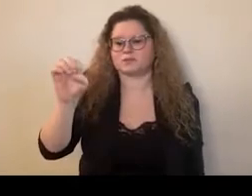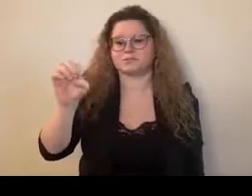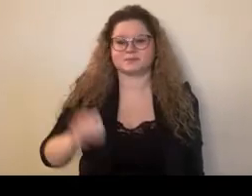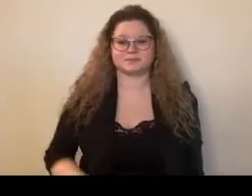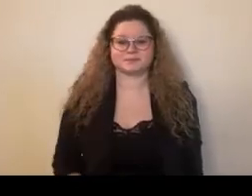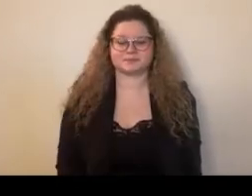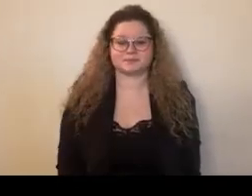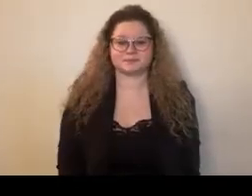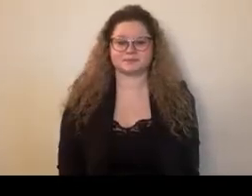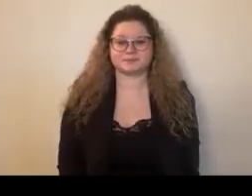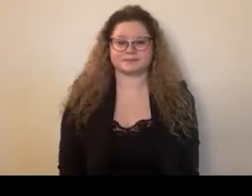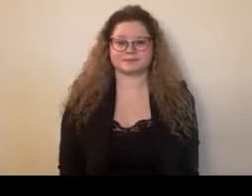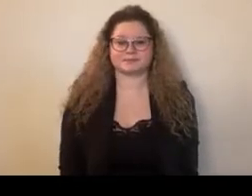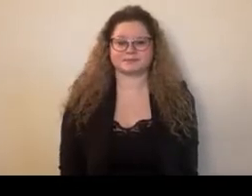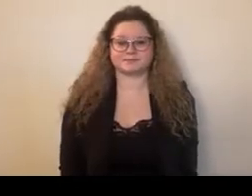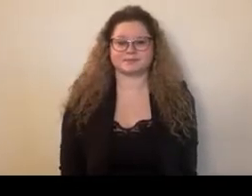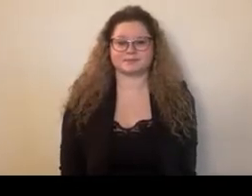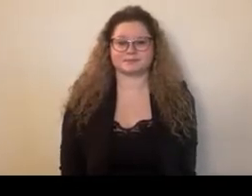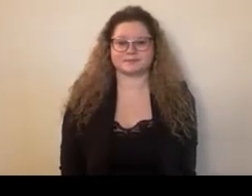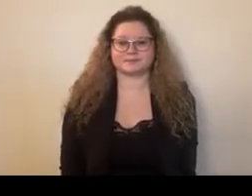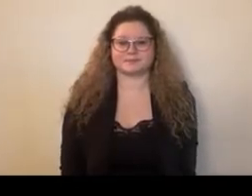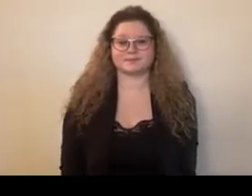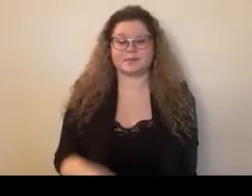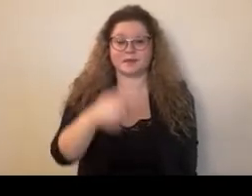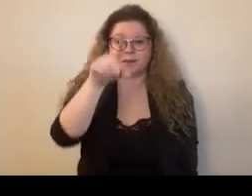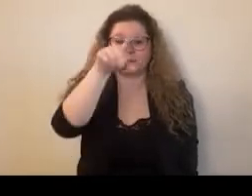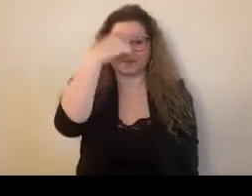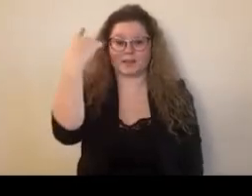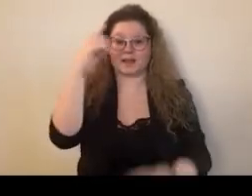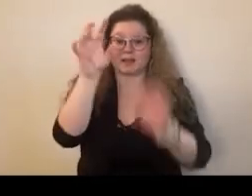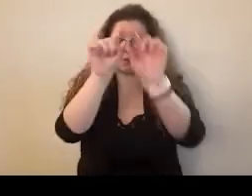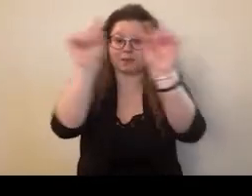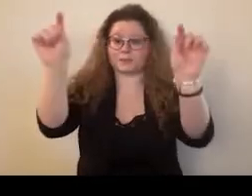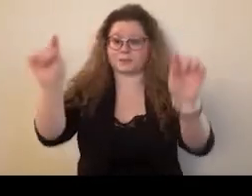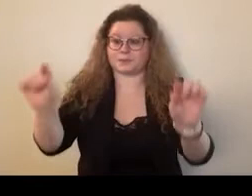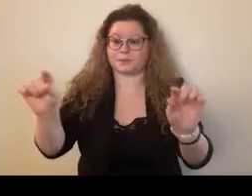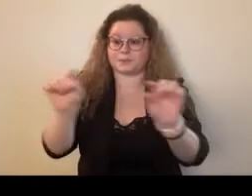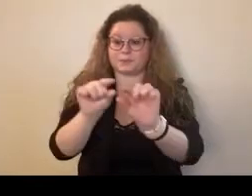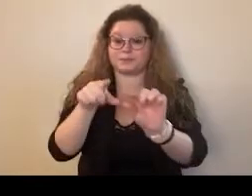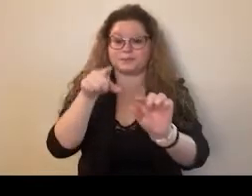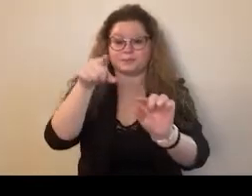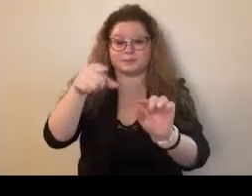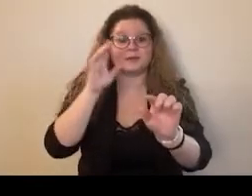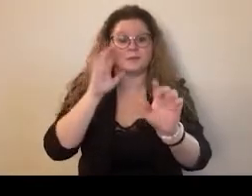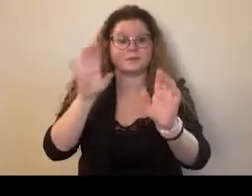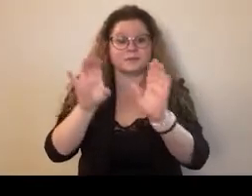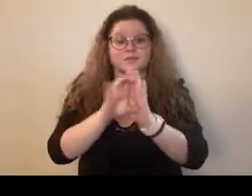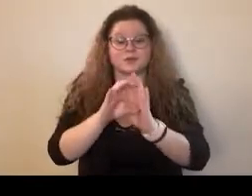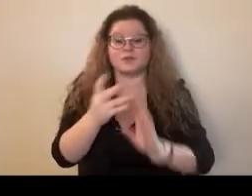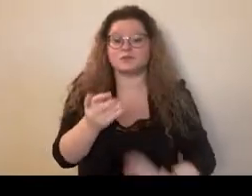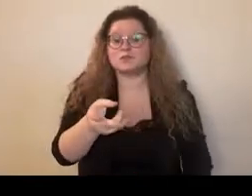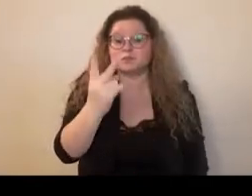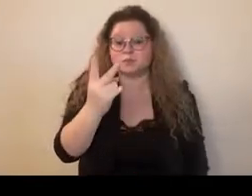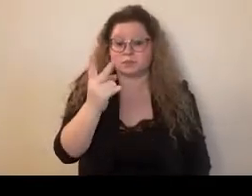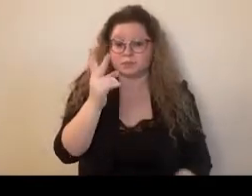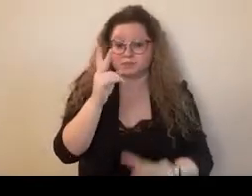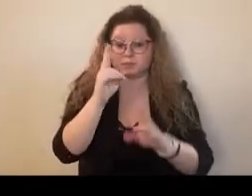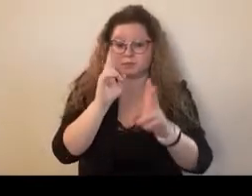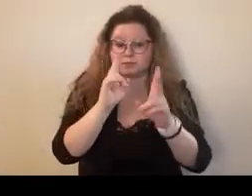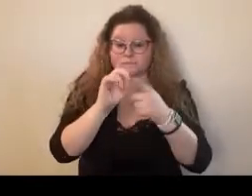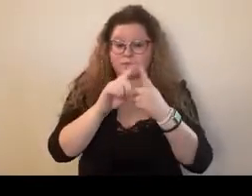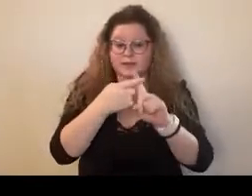A black frame holds a white mat, inside which is a colour photograph of two friends